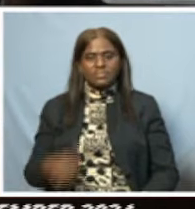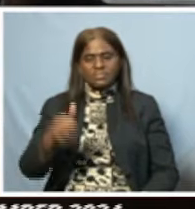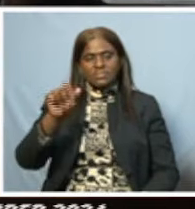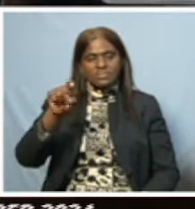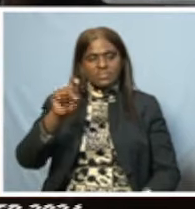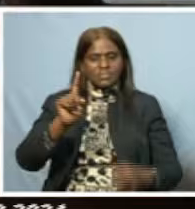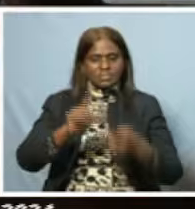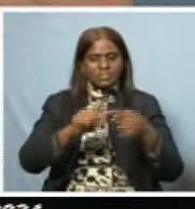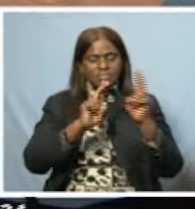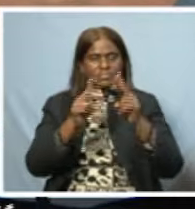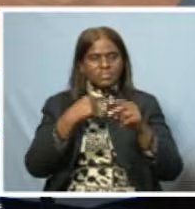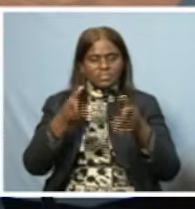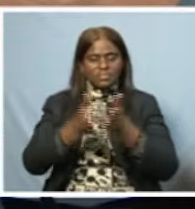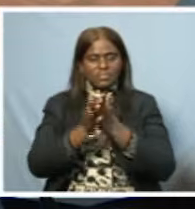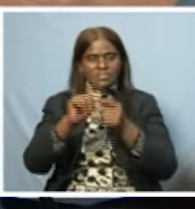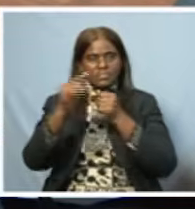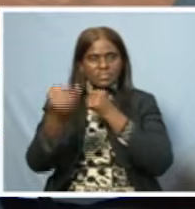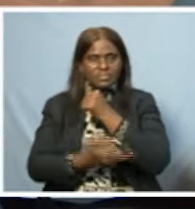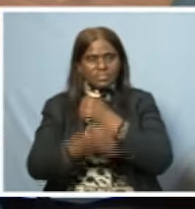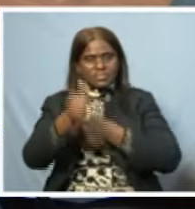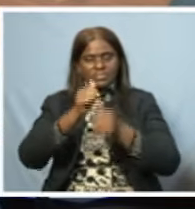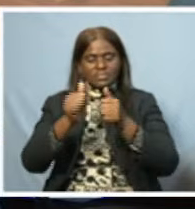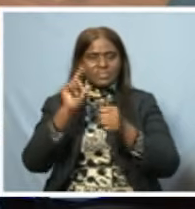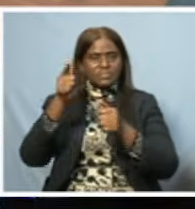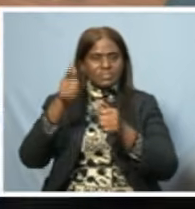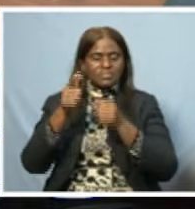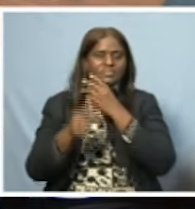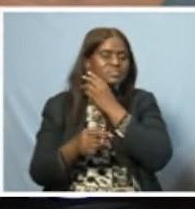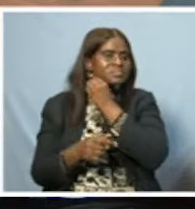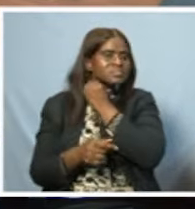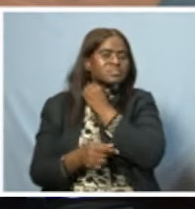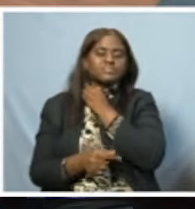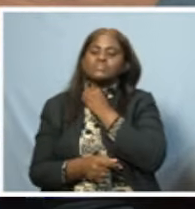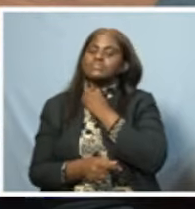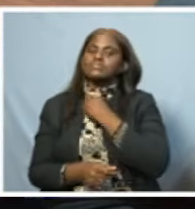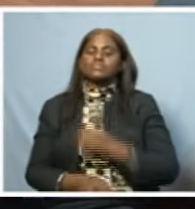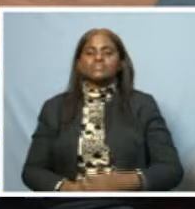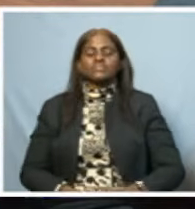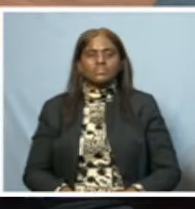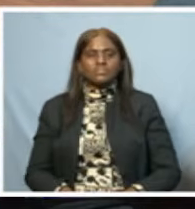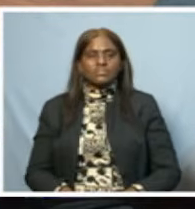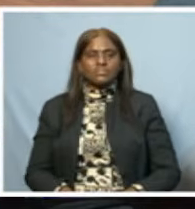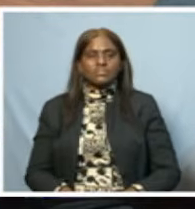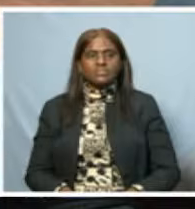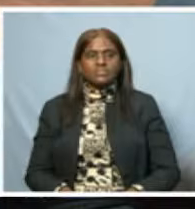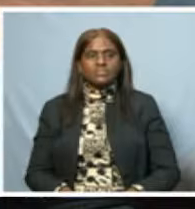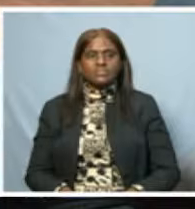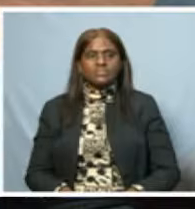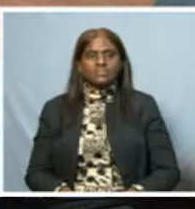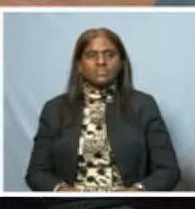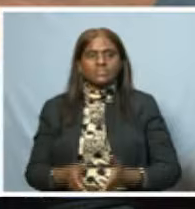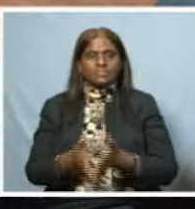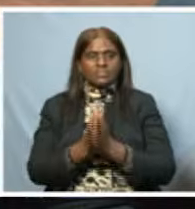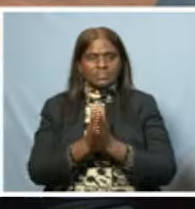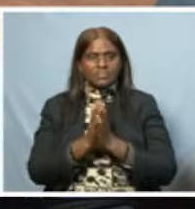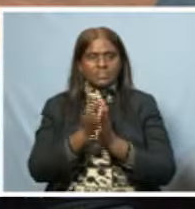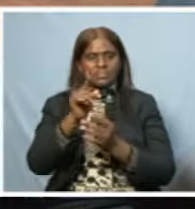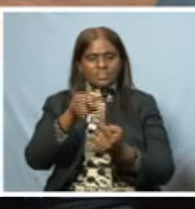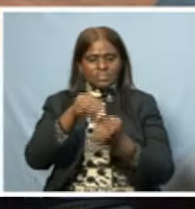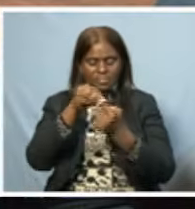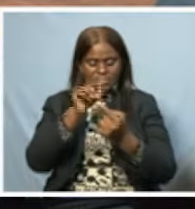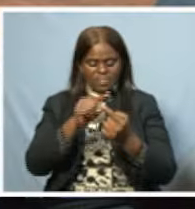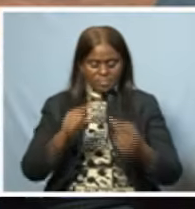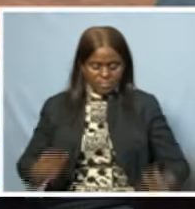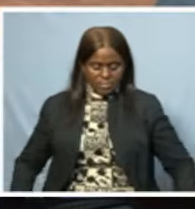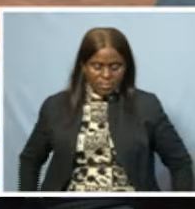to, I'll ask you to introduce yourself later. Yeah, so we're asking you specifically on